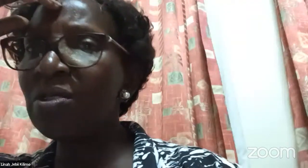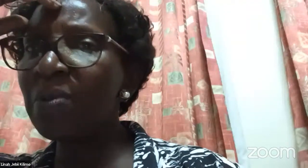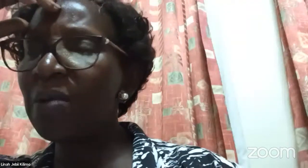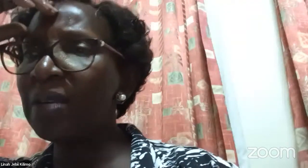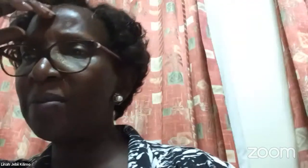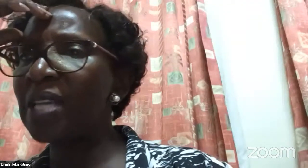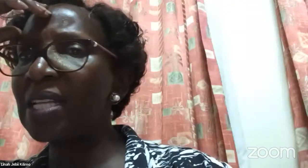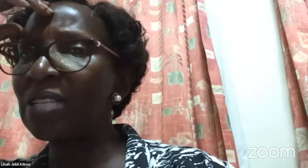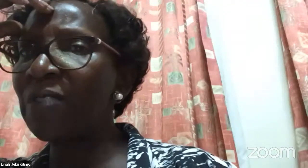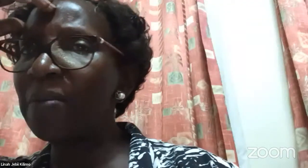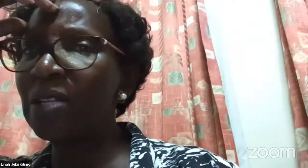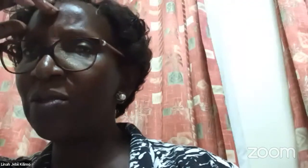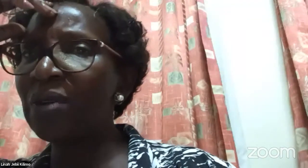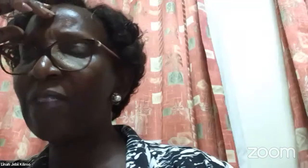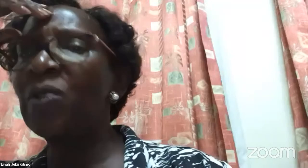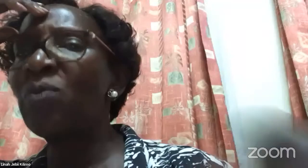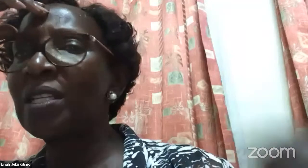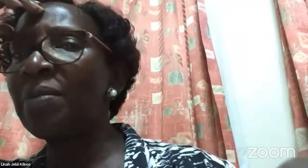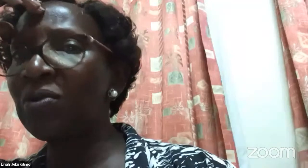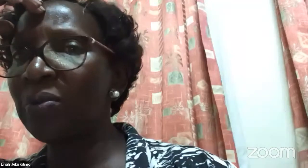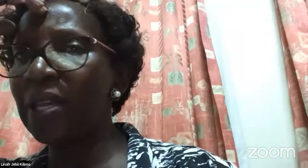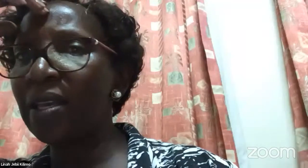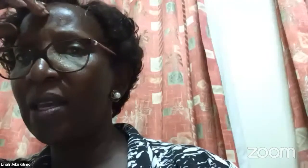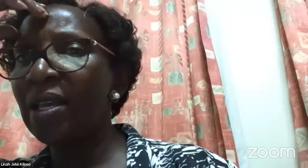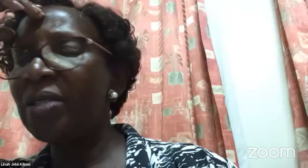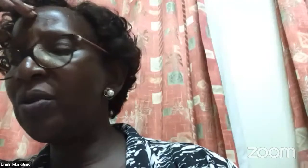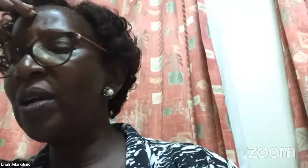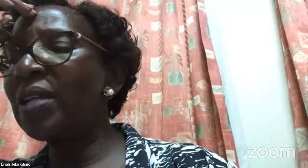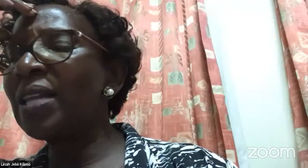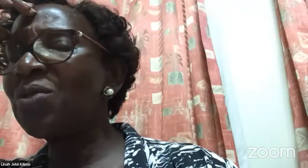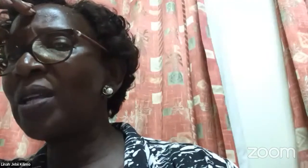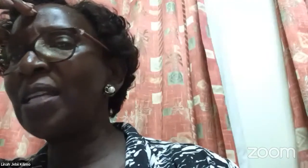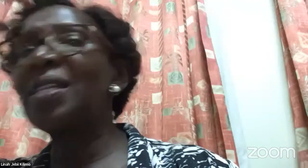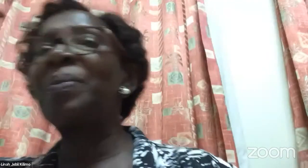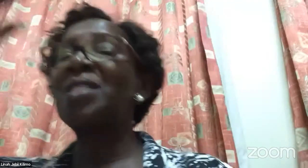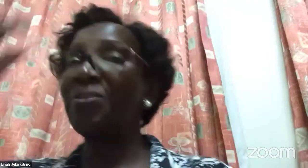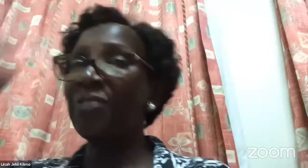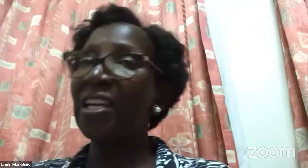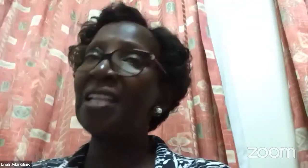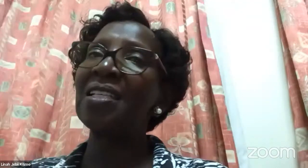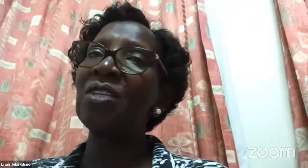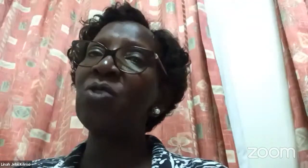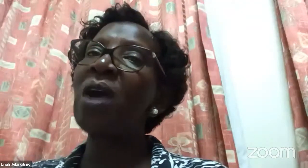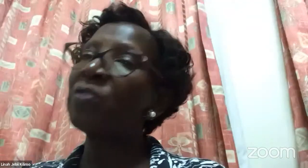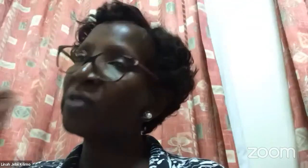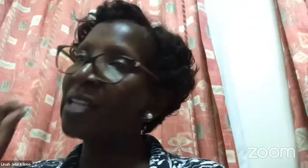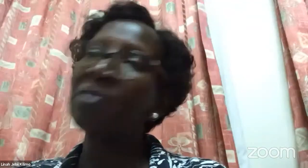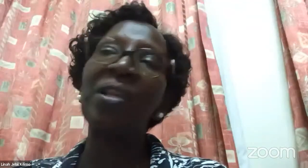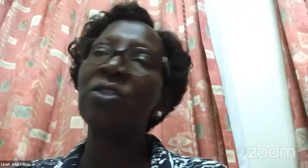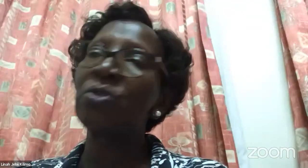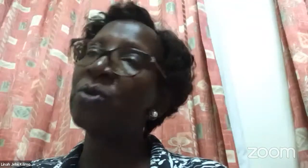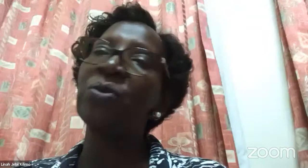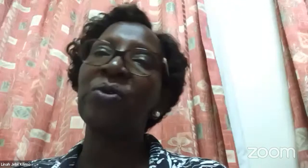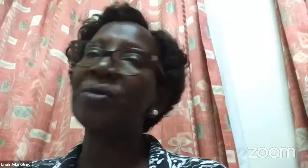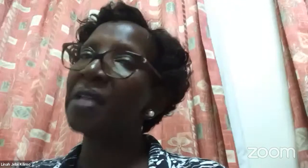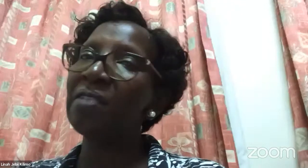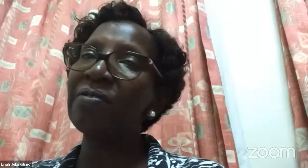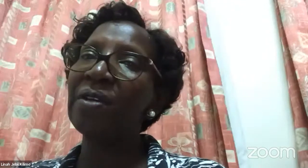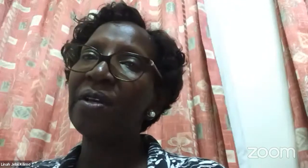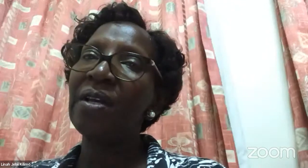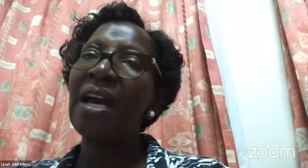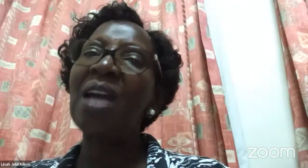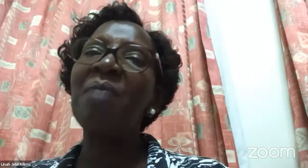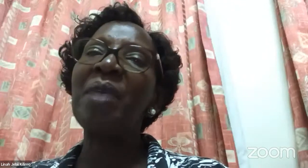has his own problems. He has his family to look after. What about me? So that one is a bit difficult. You have to just really talk to